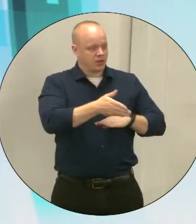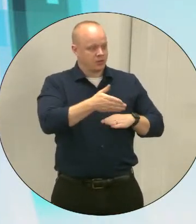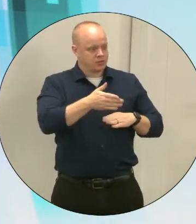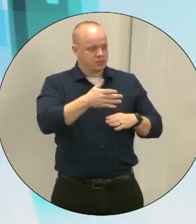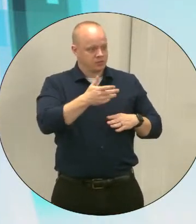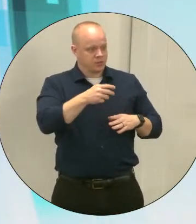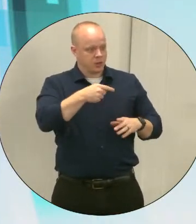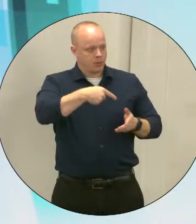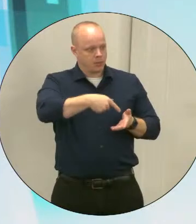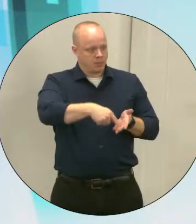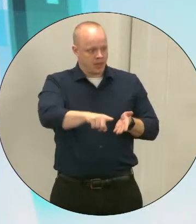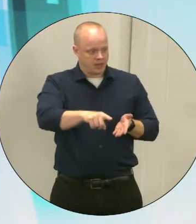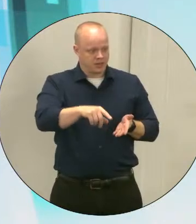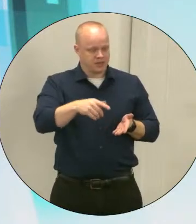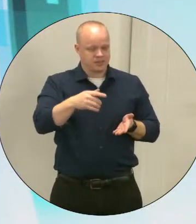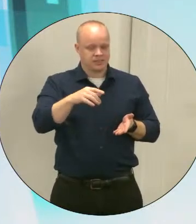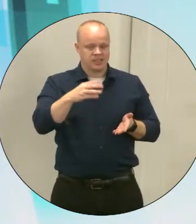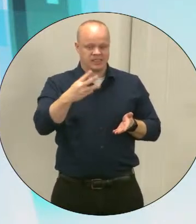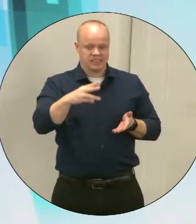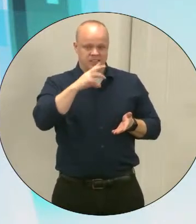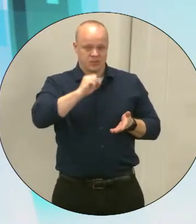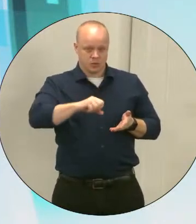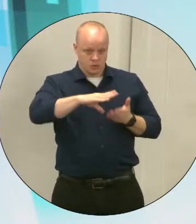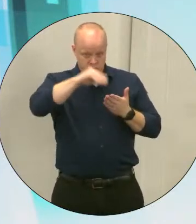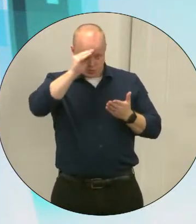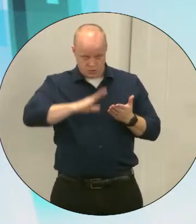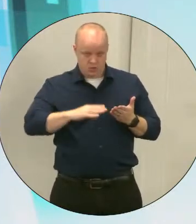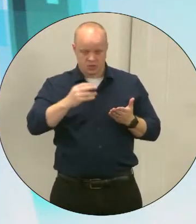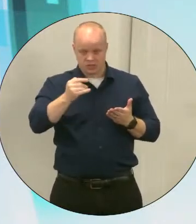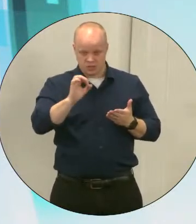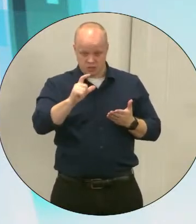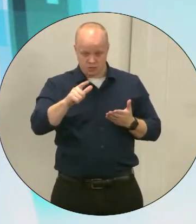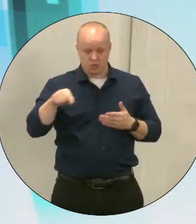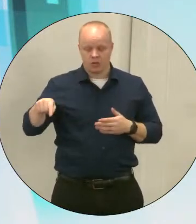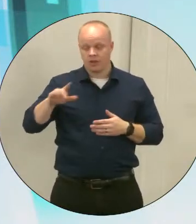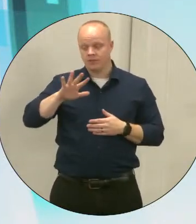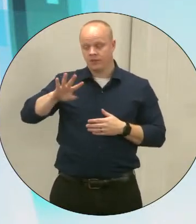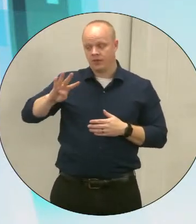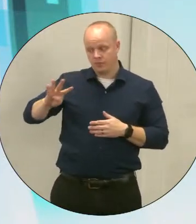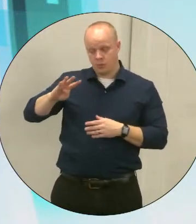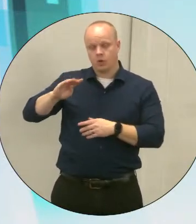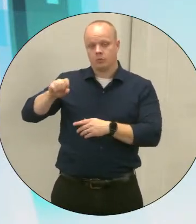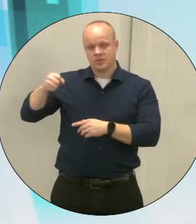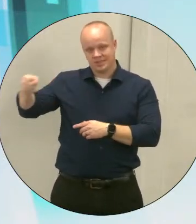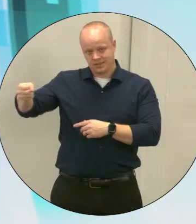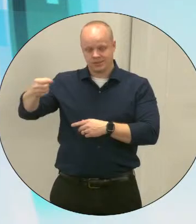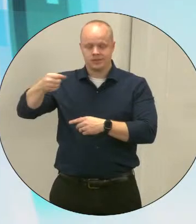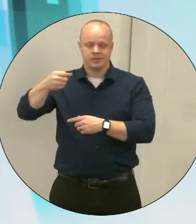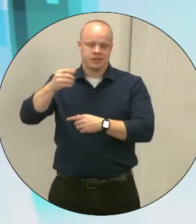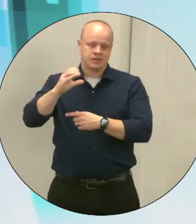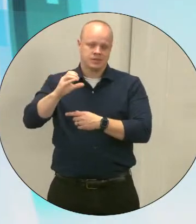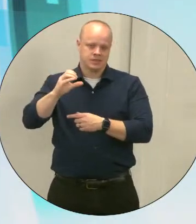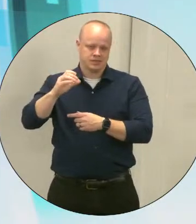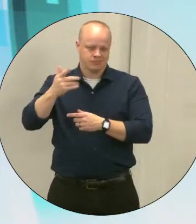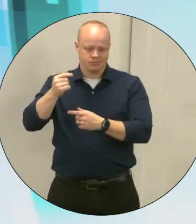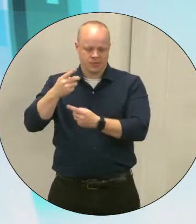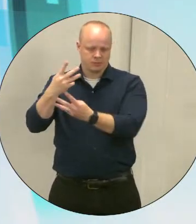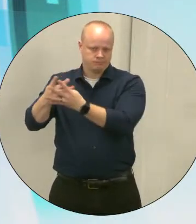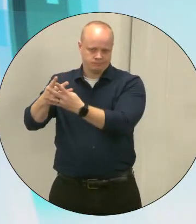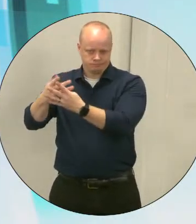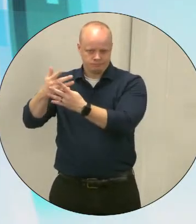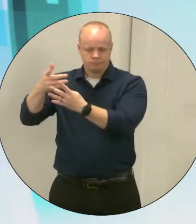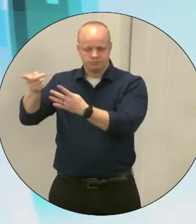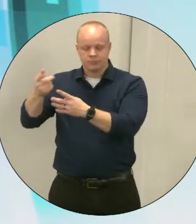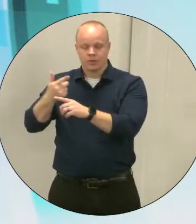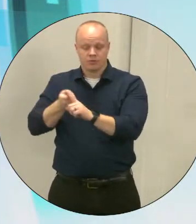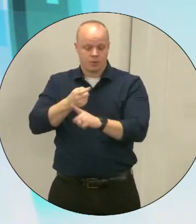touch a 16-year-old student's genitals. Hurley Smith, 54, was booked into the Clark County Detention Center on Friday. The arrest stemmed